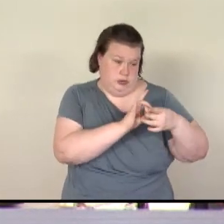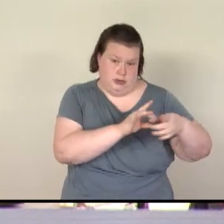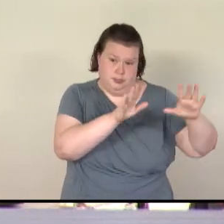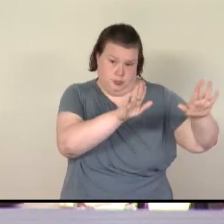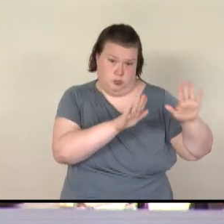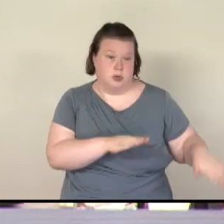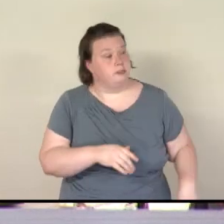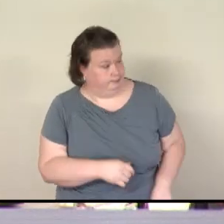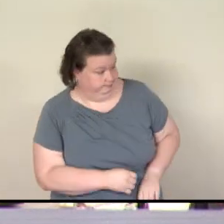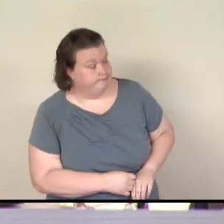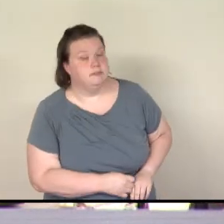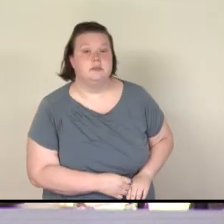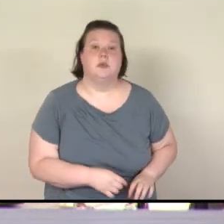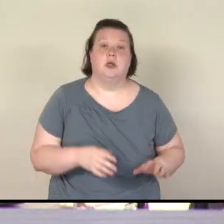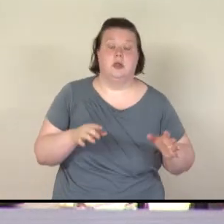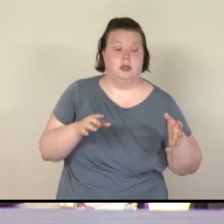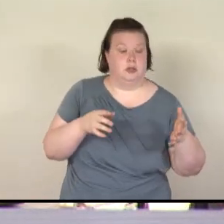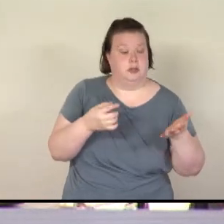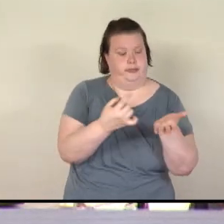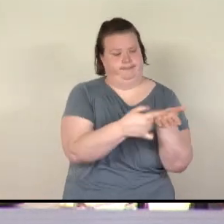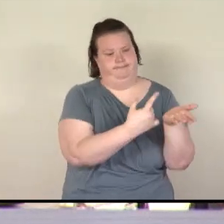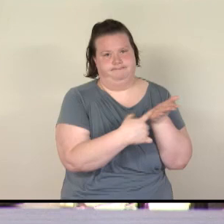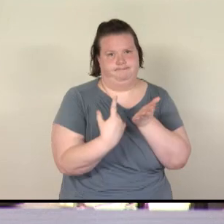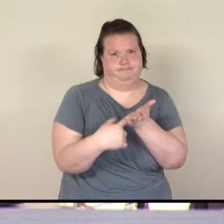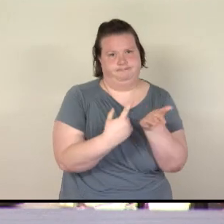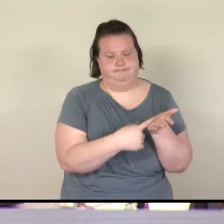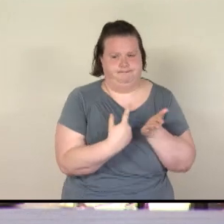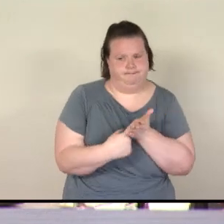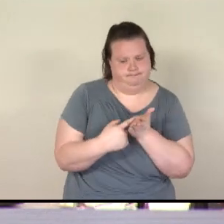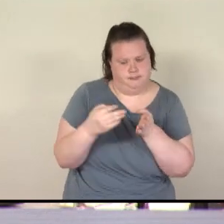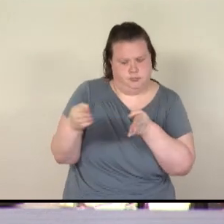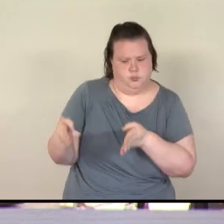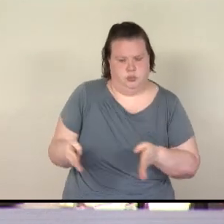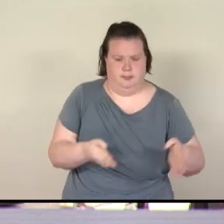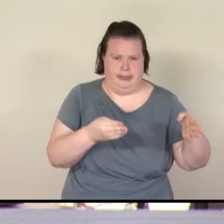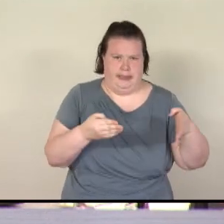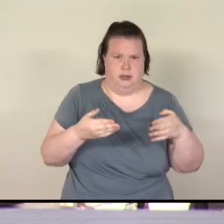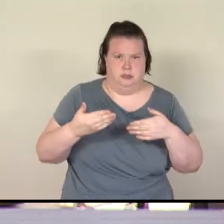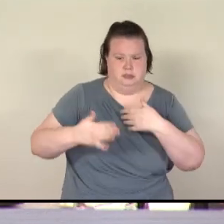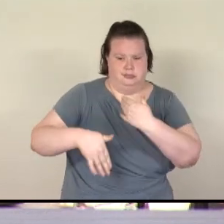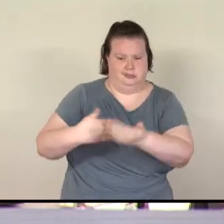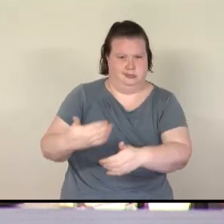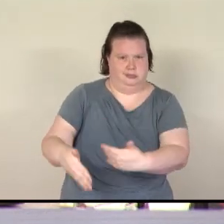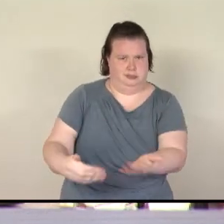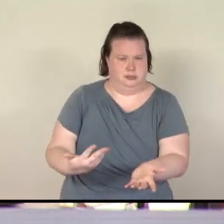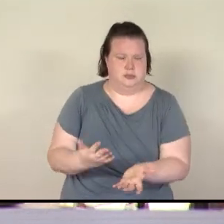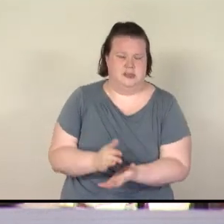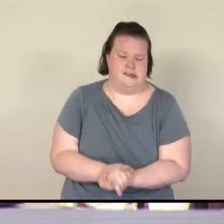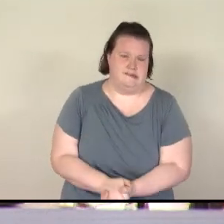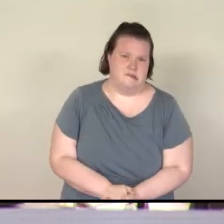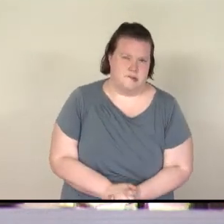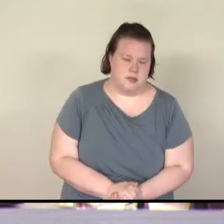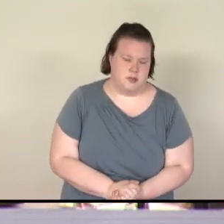get the entities together and kind of figure out a game plan moving forward, having a clear,